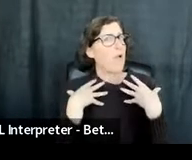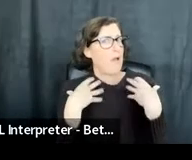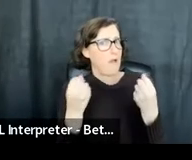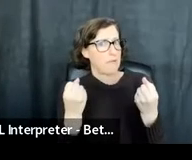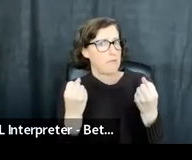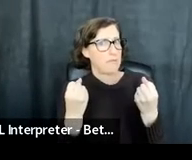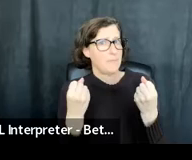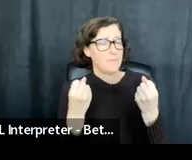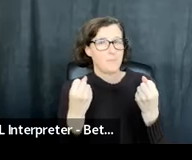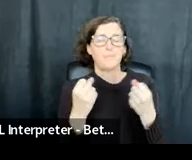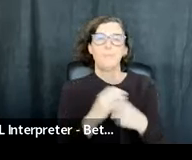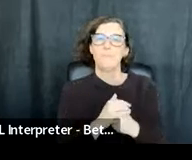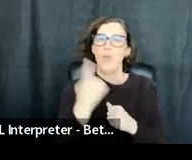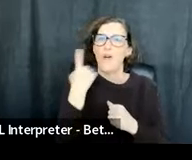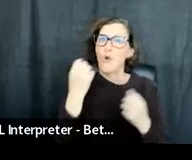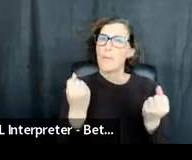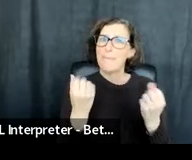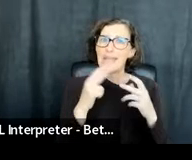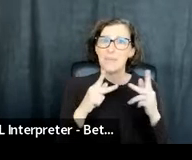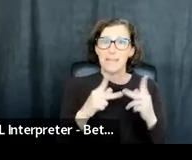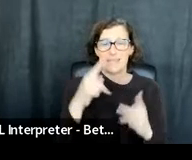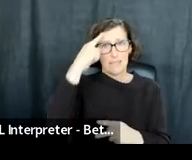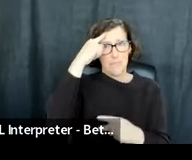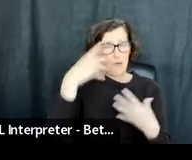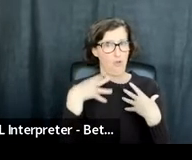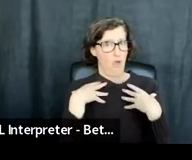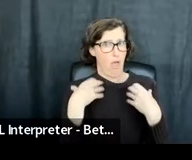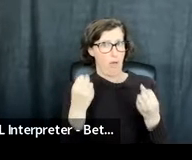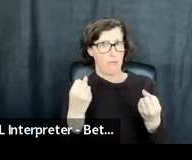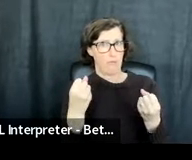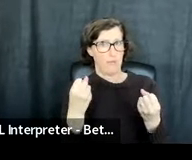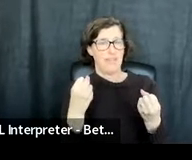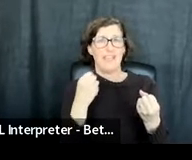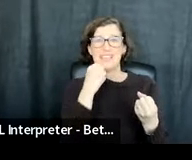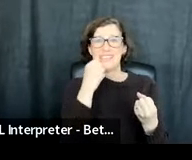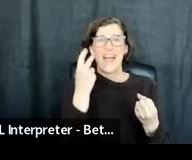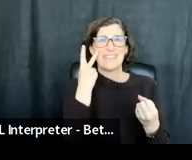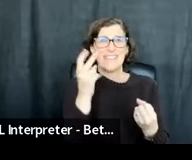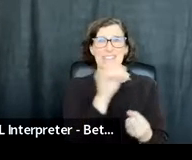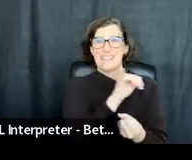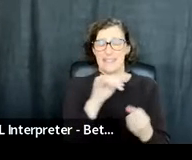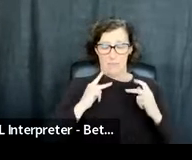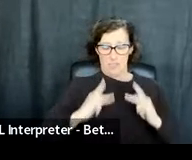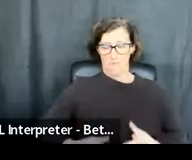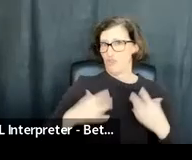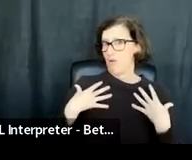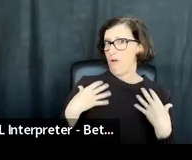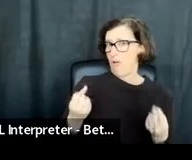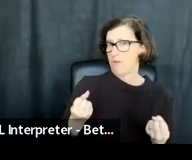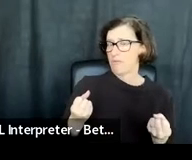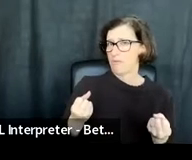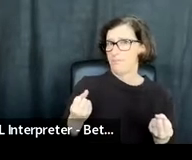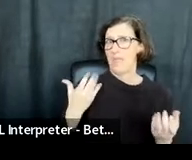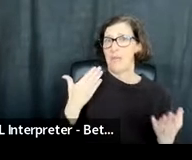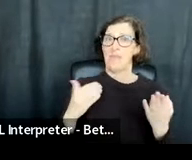I think, in a lot of places not seen as the same as physical health, as maybe not